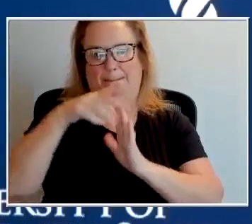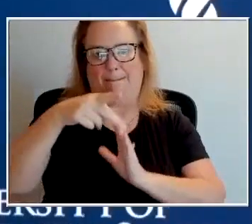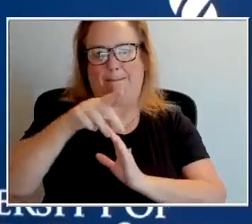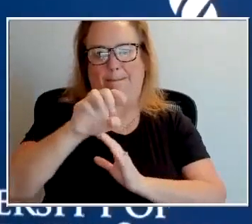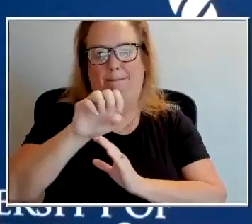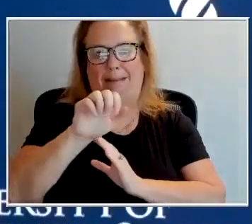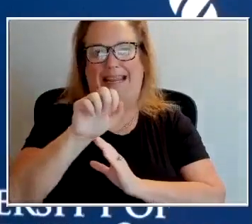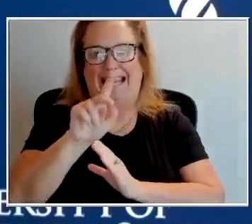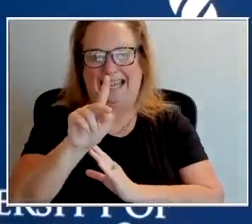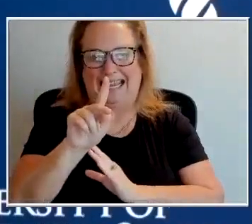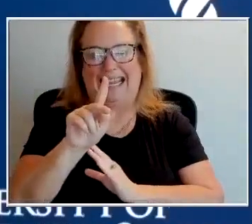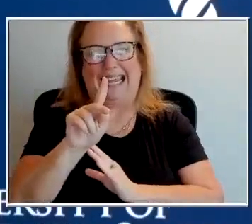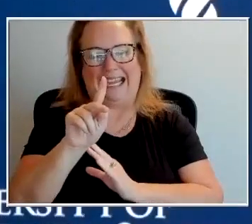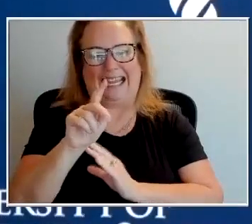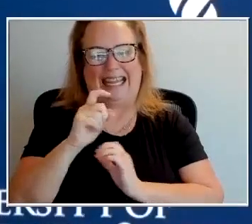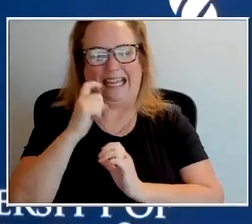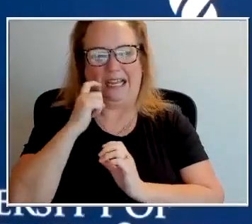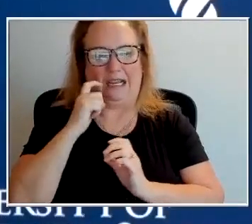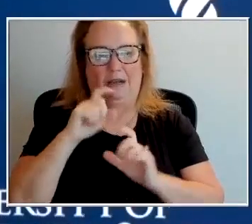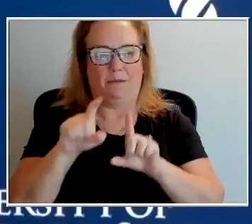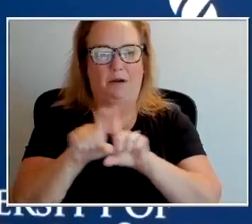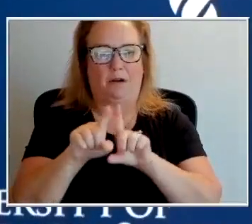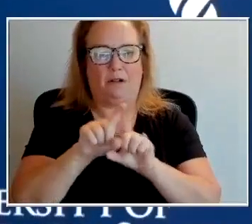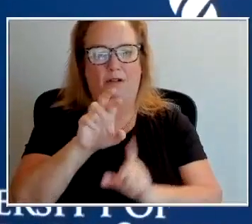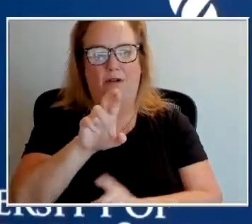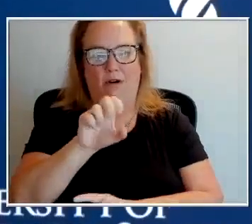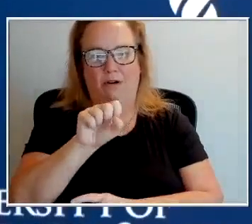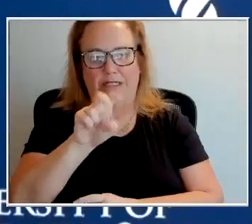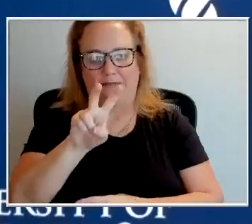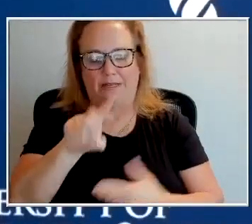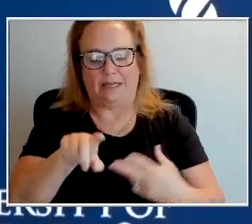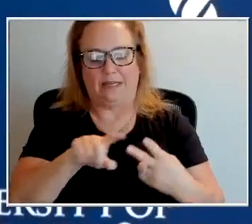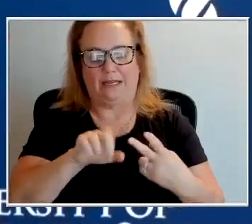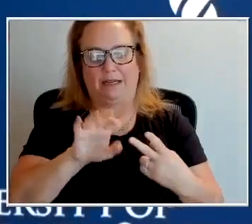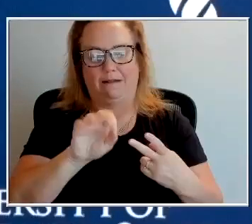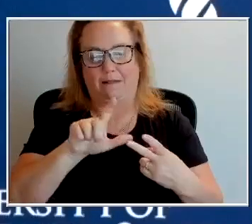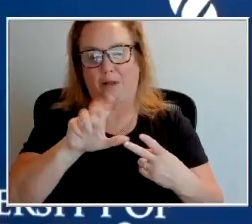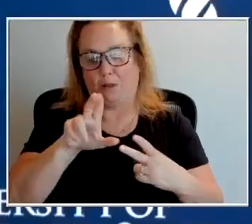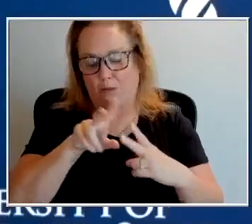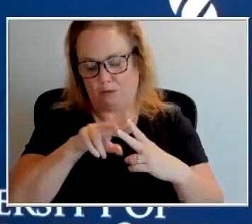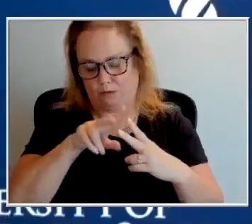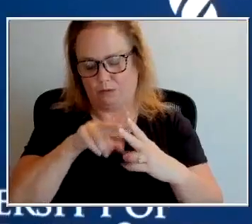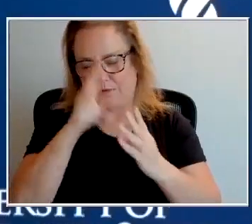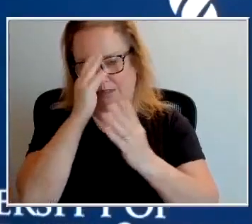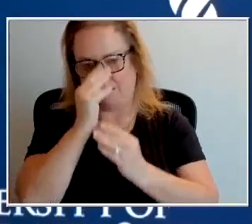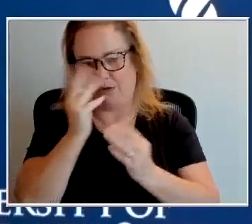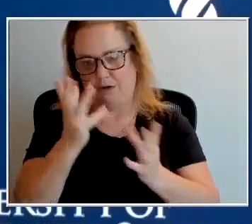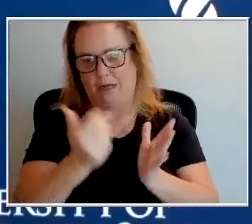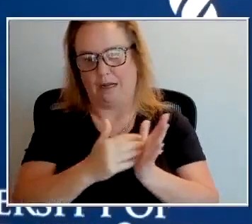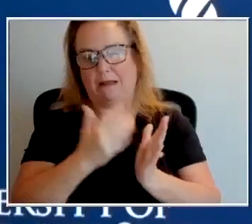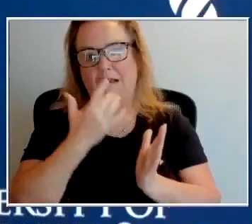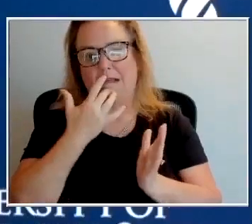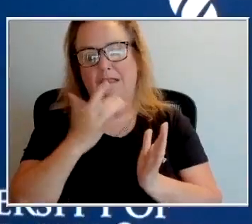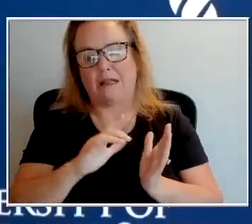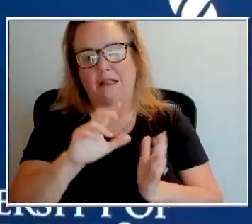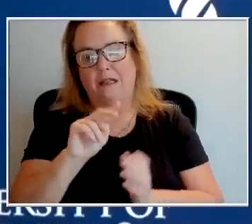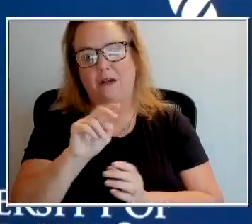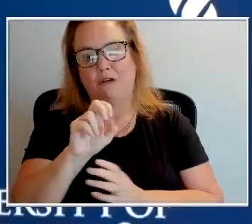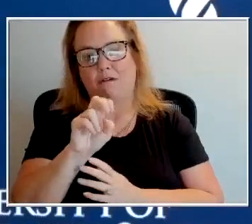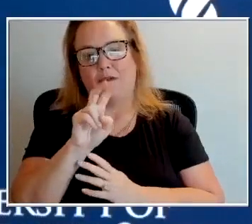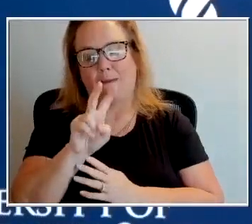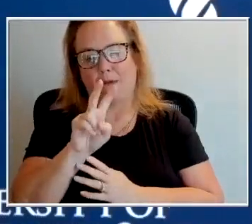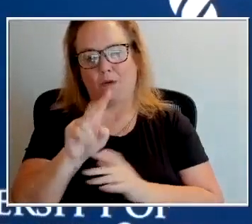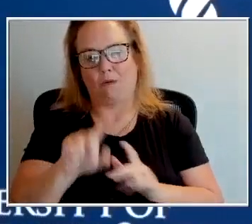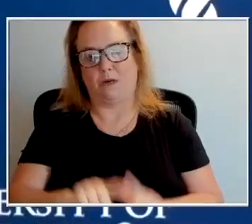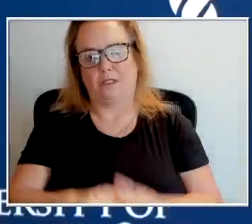COVID, but then also we have RSV and influenza as well. So we'll keep everybody updated. And again, luckily in November, we